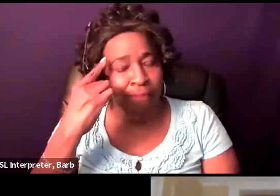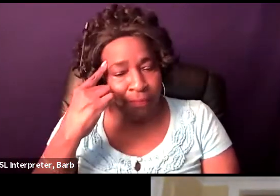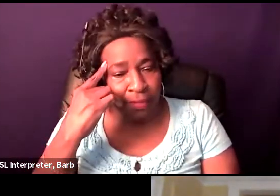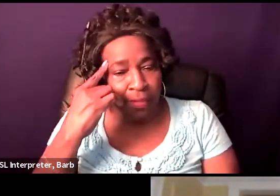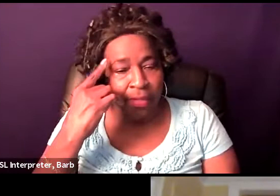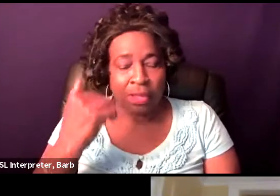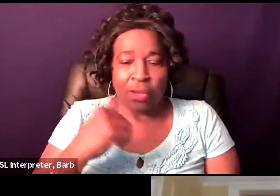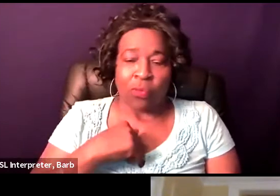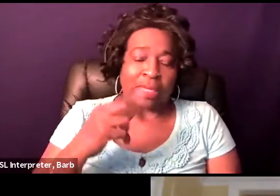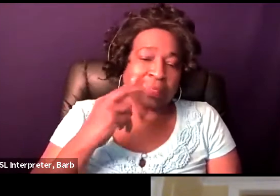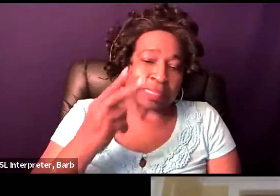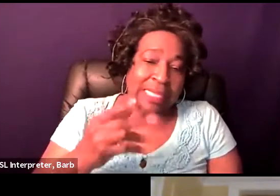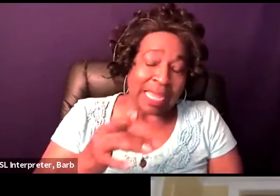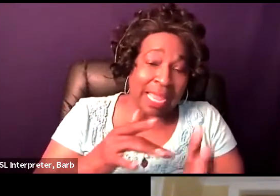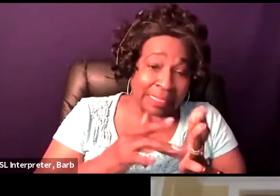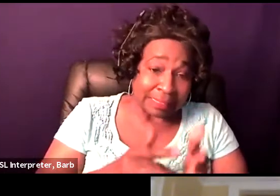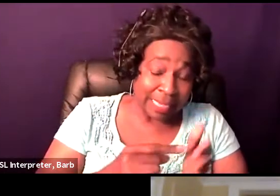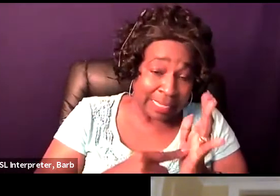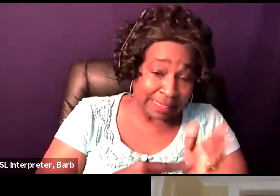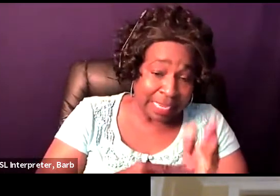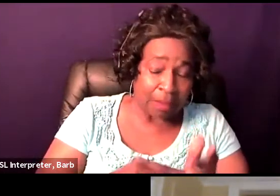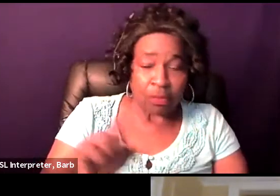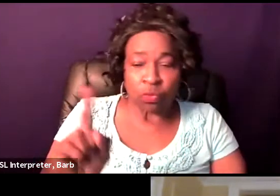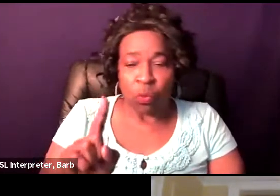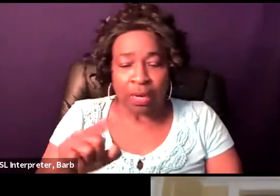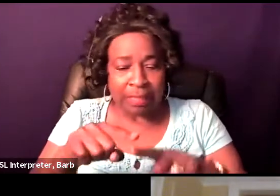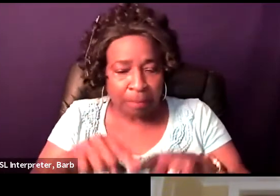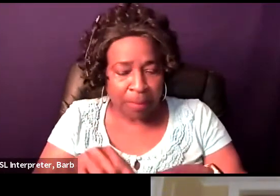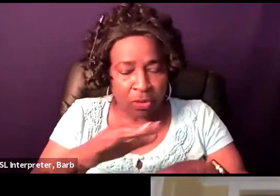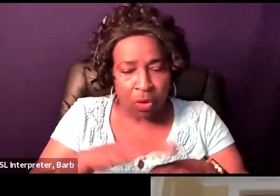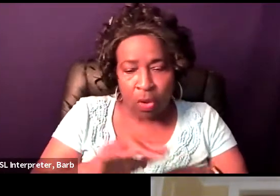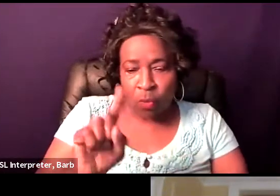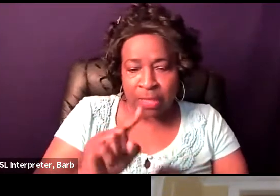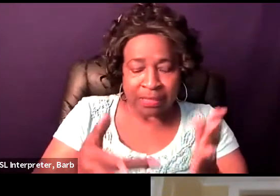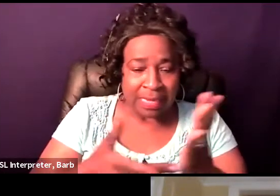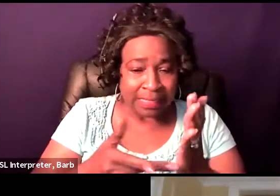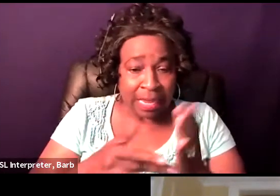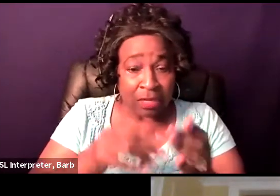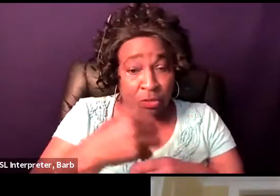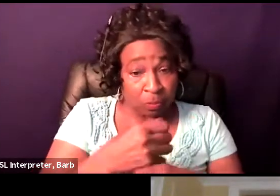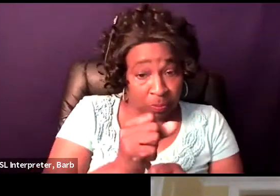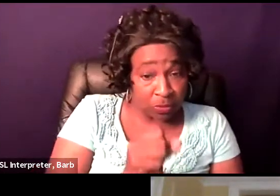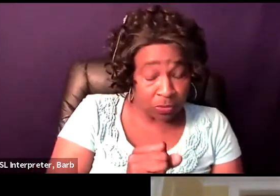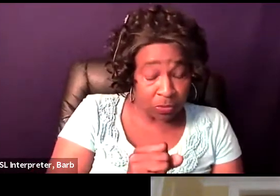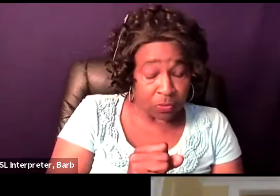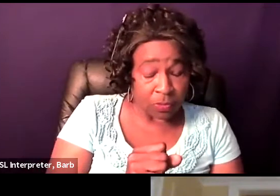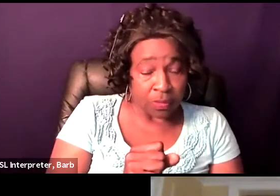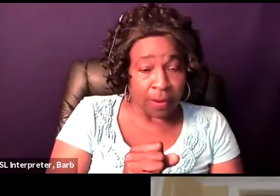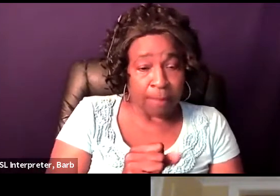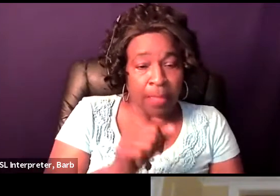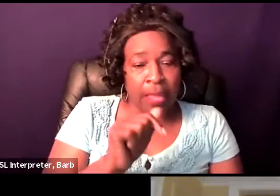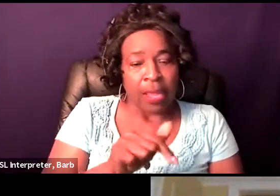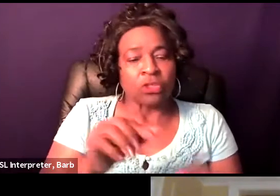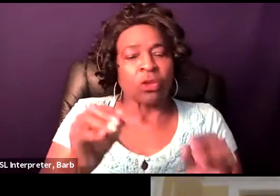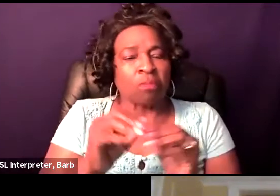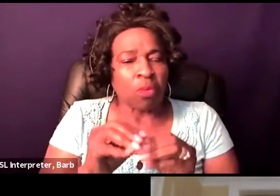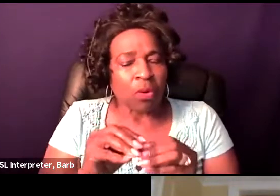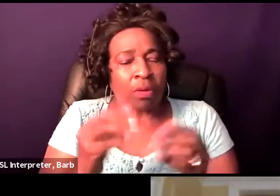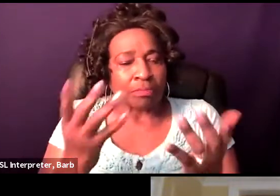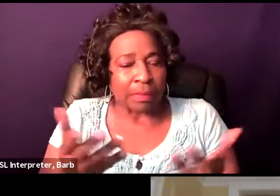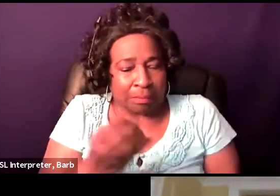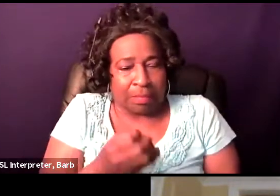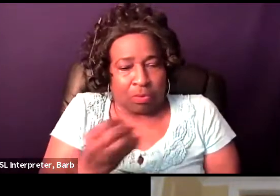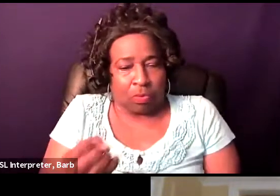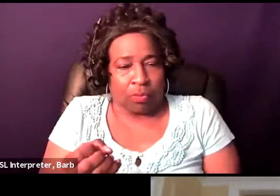see examples where, depending on where the technology is produced, it is more or less equipped